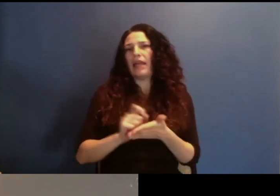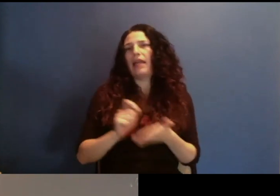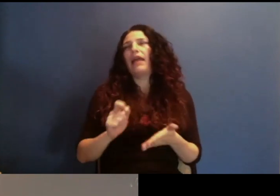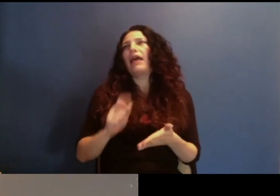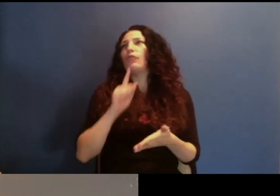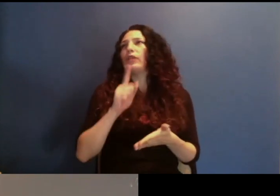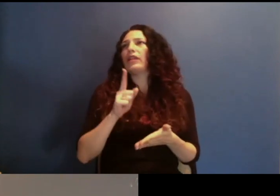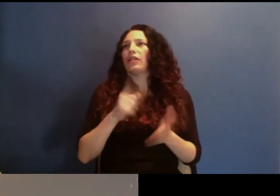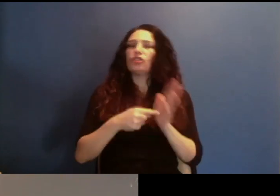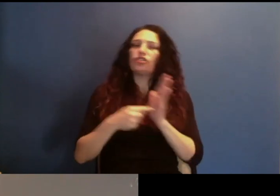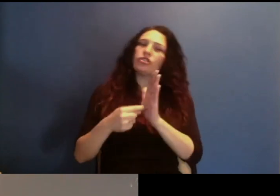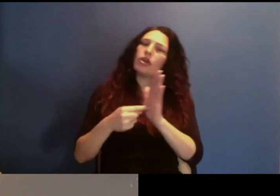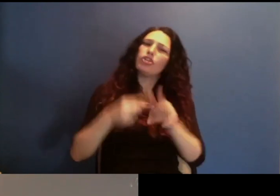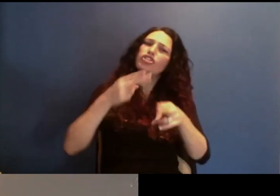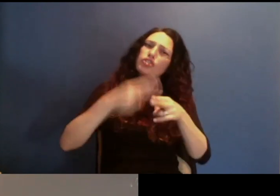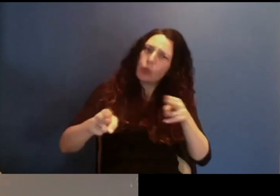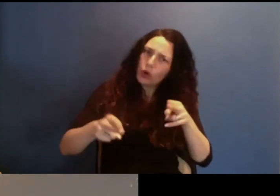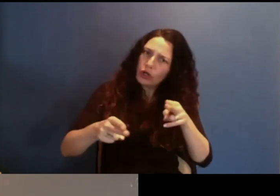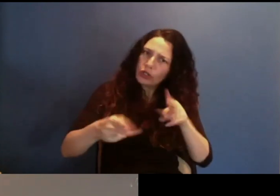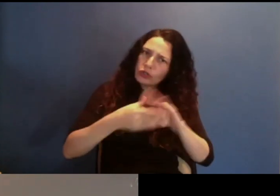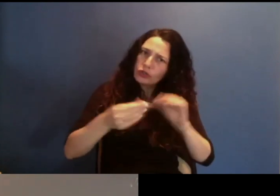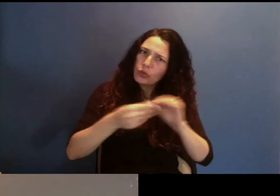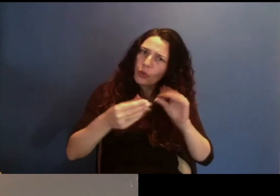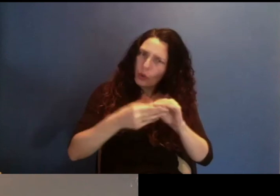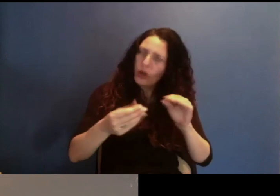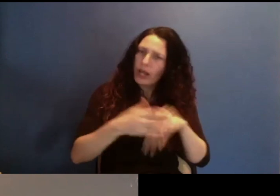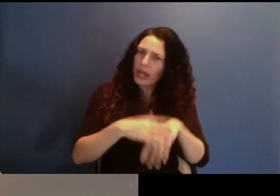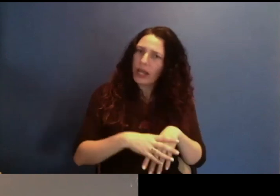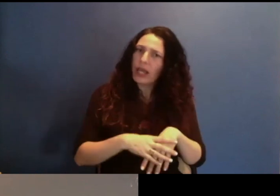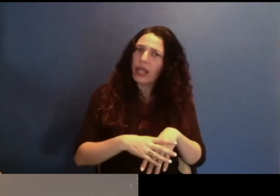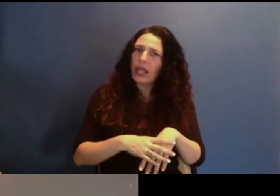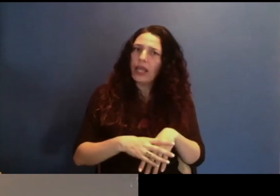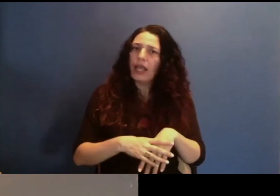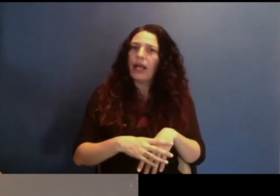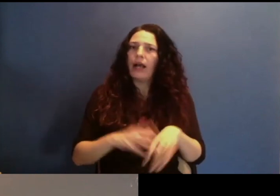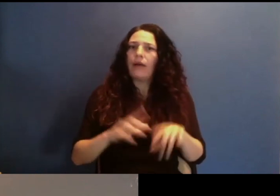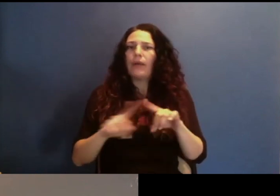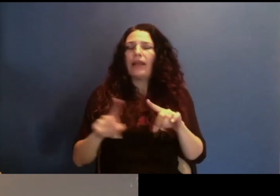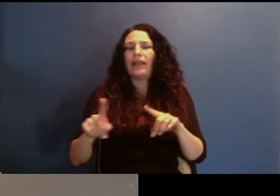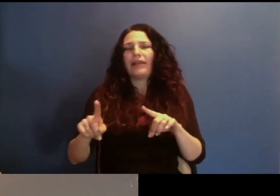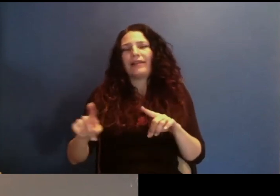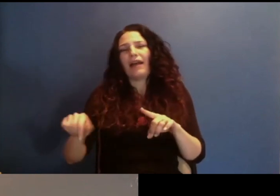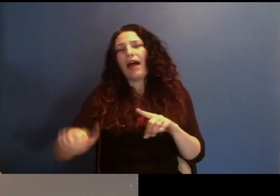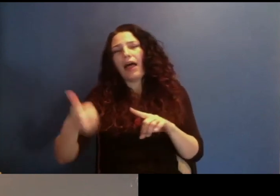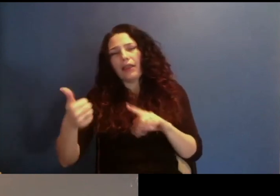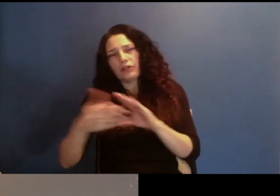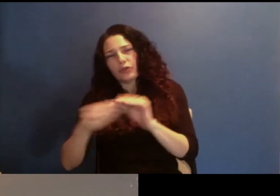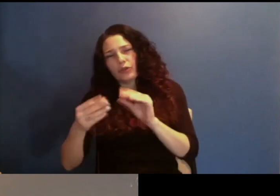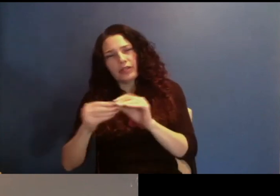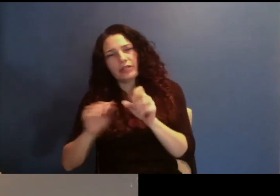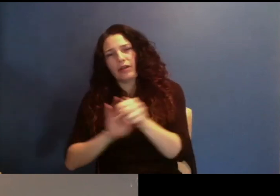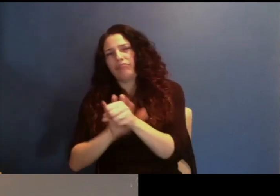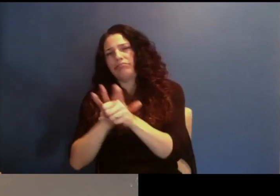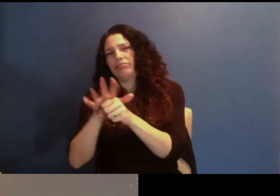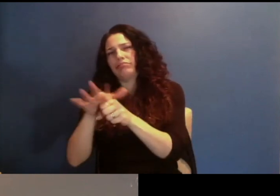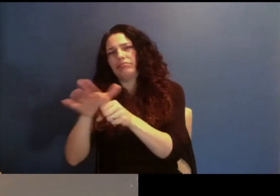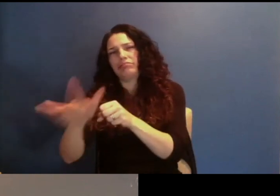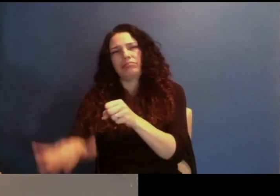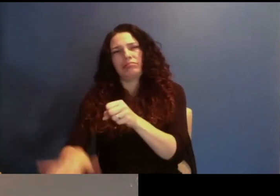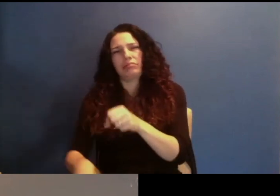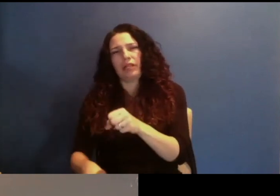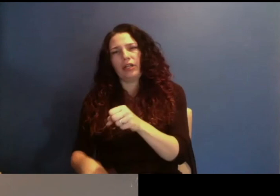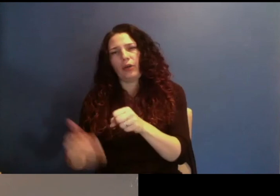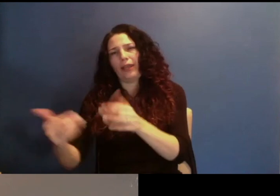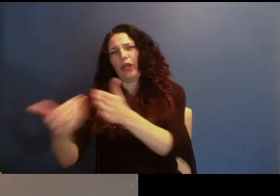it was advantageous in the sense that like I think the TV landscape is so oversaturated right now. So I think like whenever a new show comes out, people are